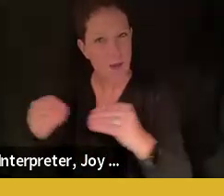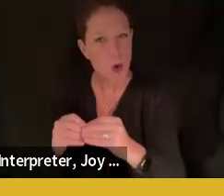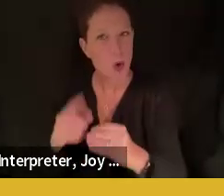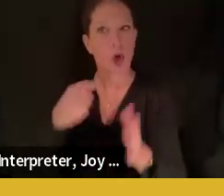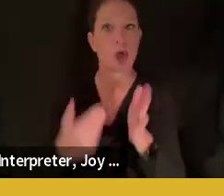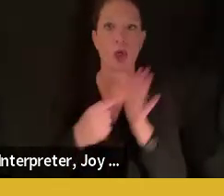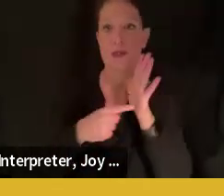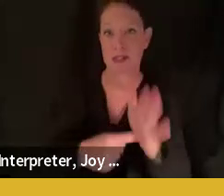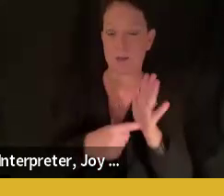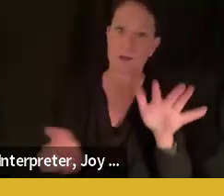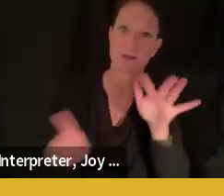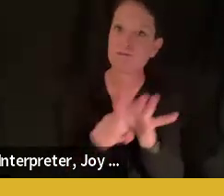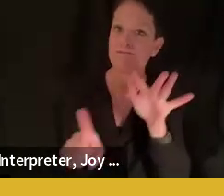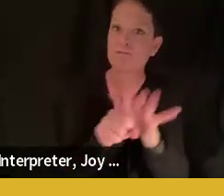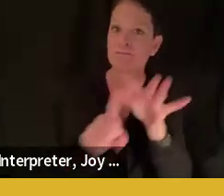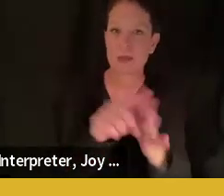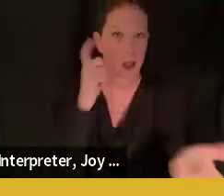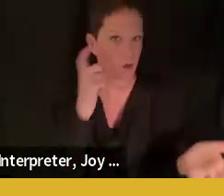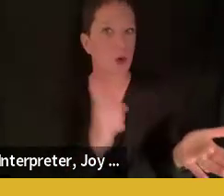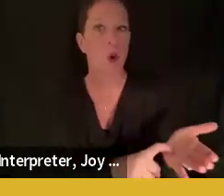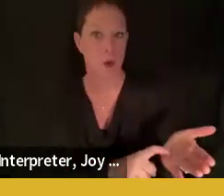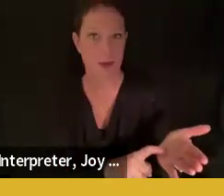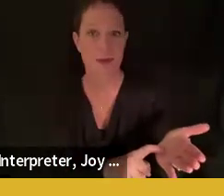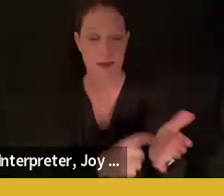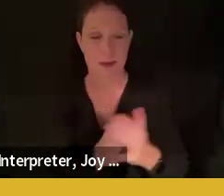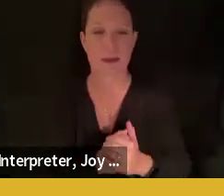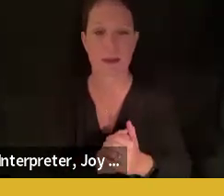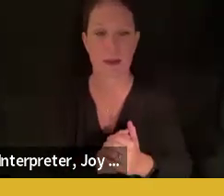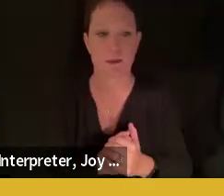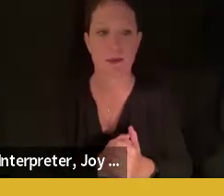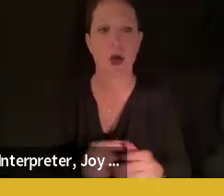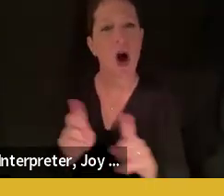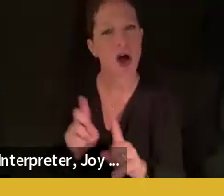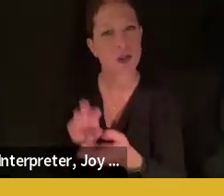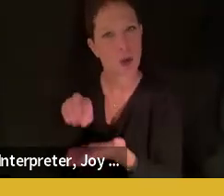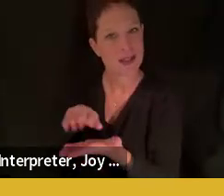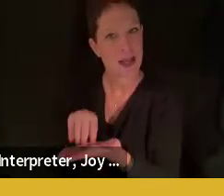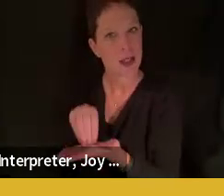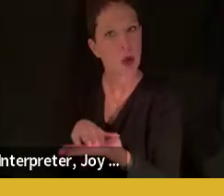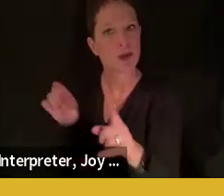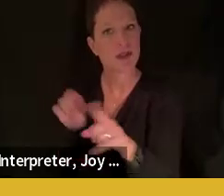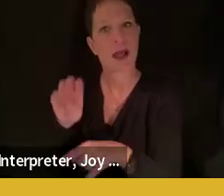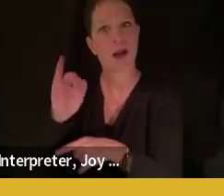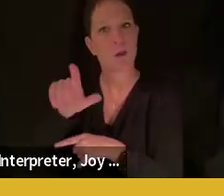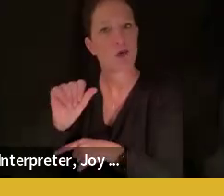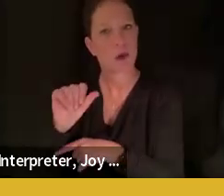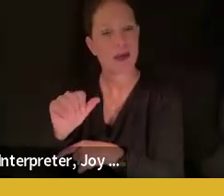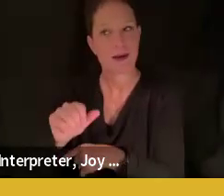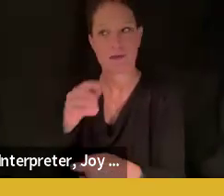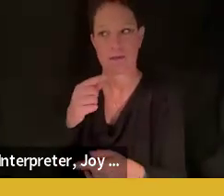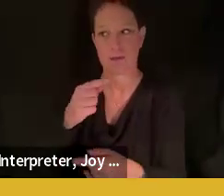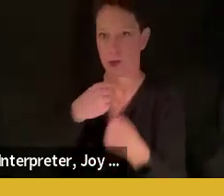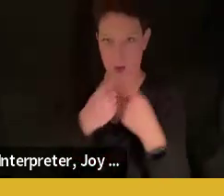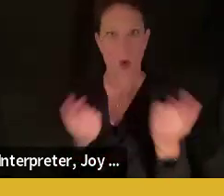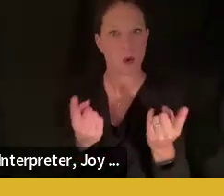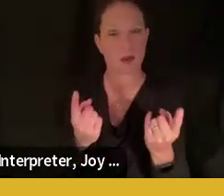symptoms of the respiratory illness that you may be suffering from. And take notes of that, like Maria stated. Take those notes to your doctor and let them